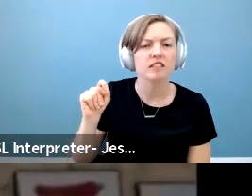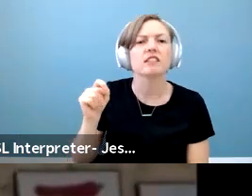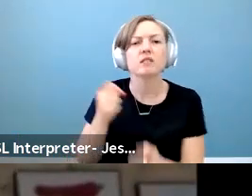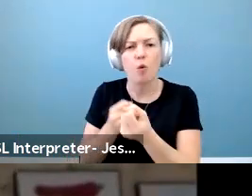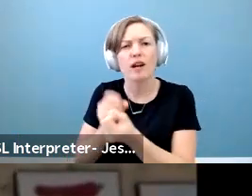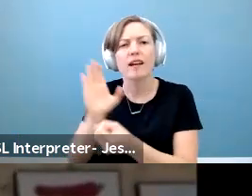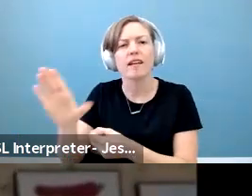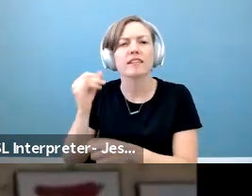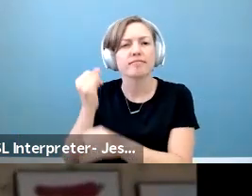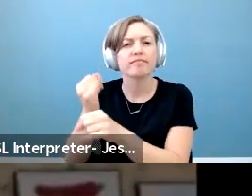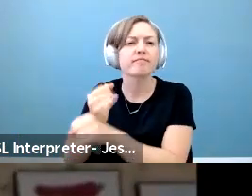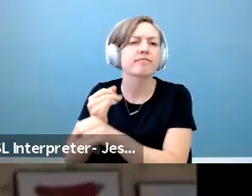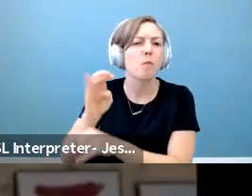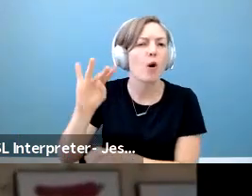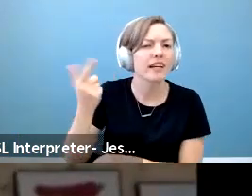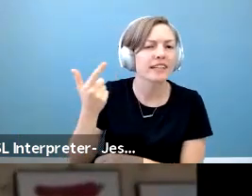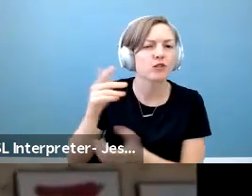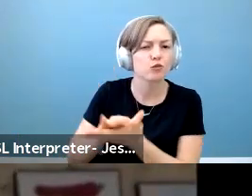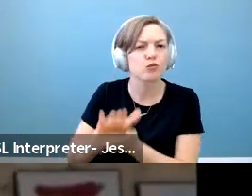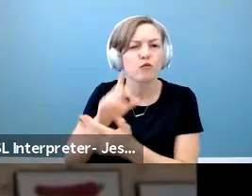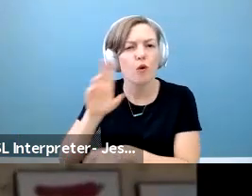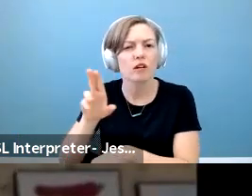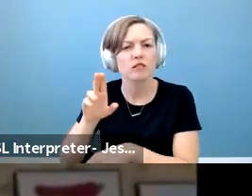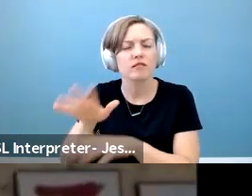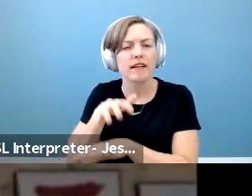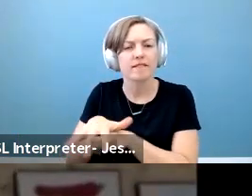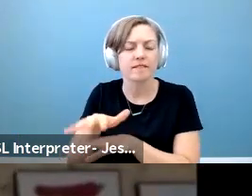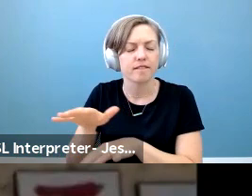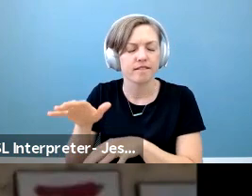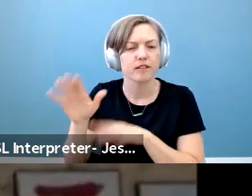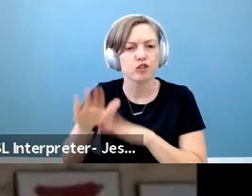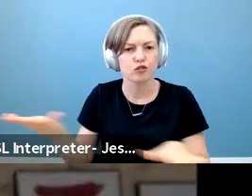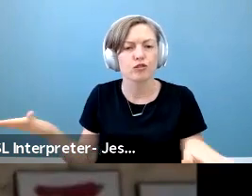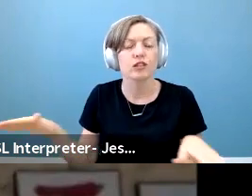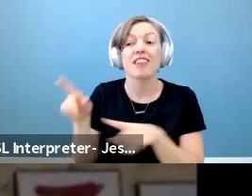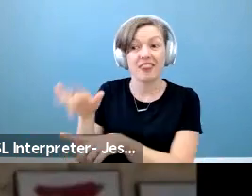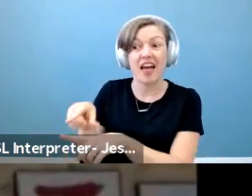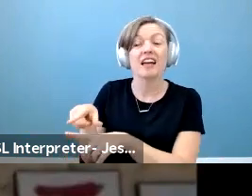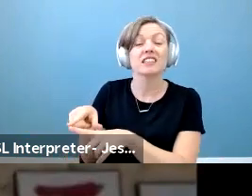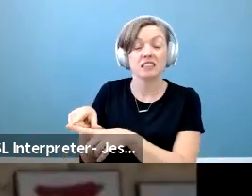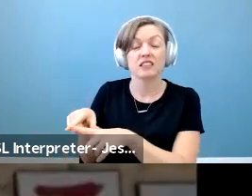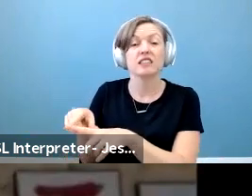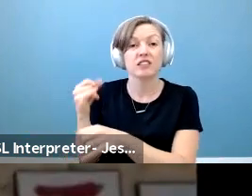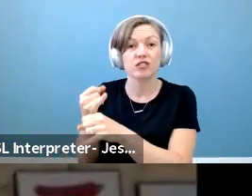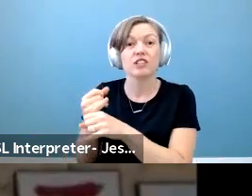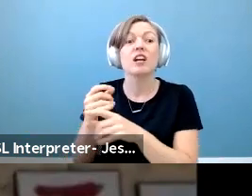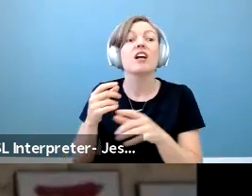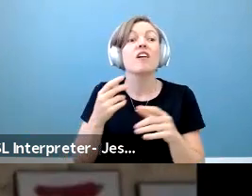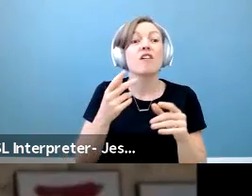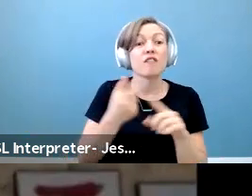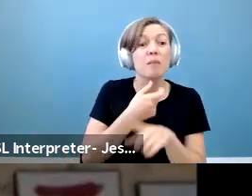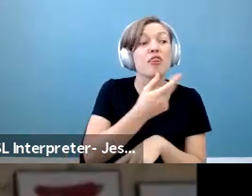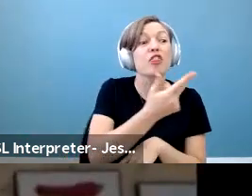school for Native children, an institution from which 13 children from 13 Wabanaki families were